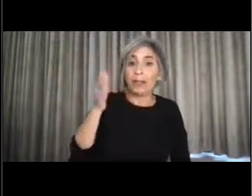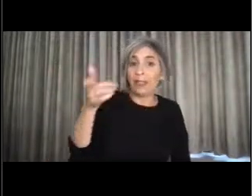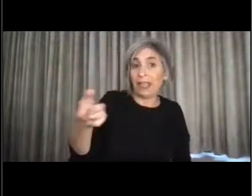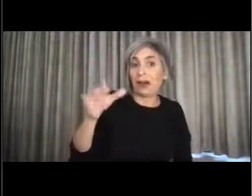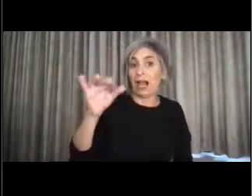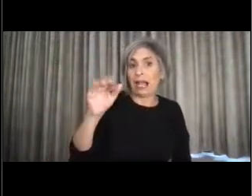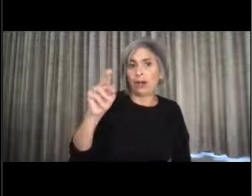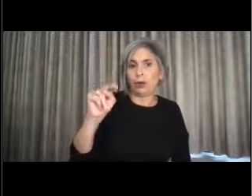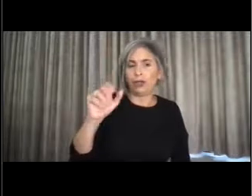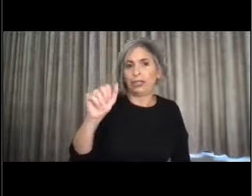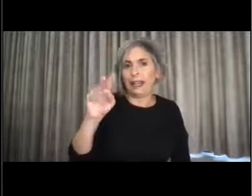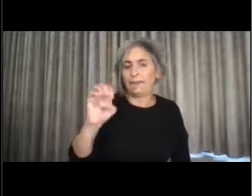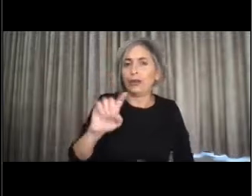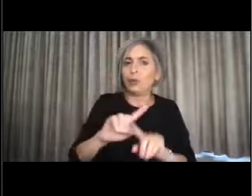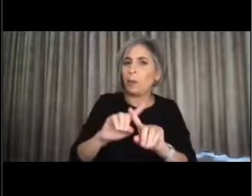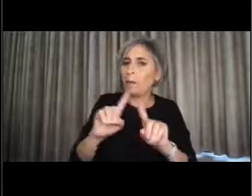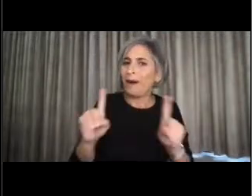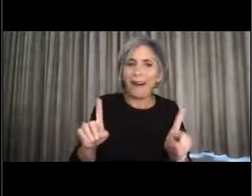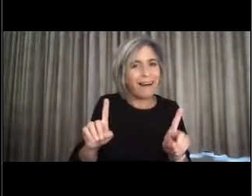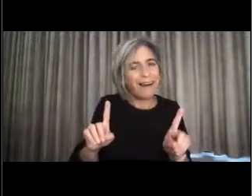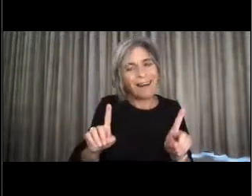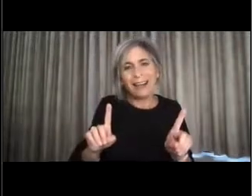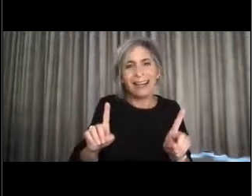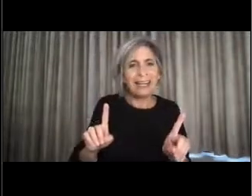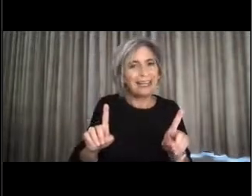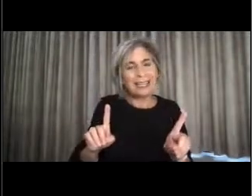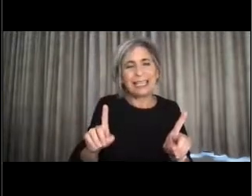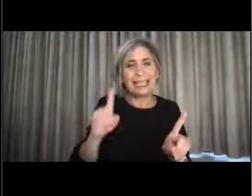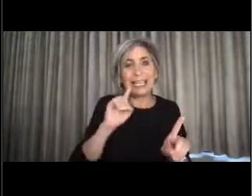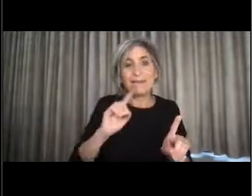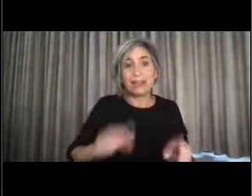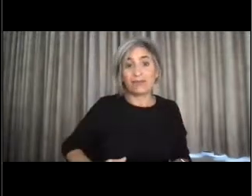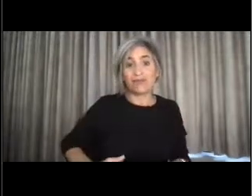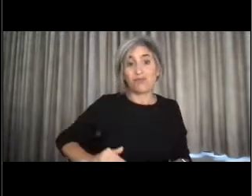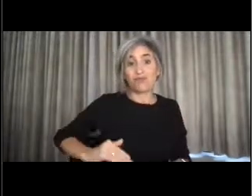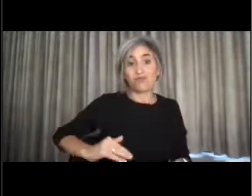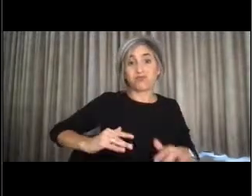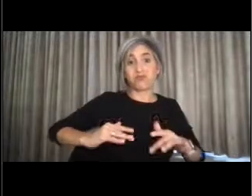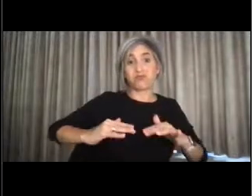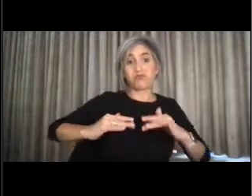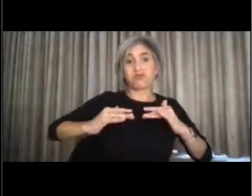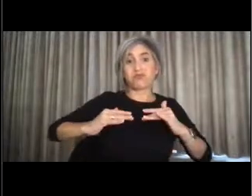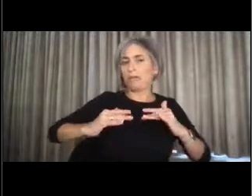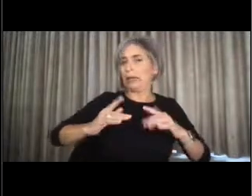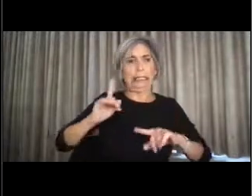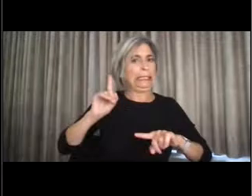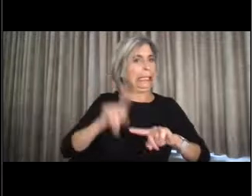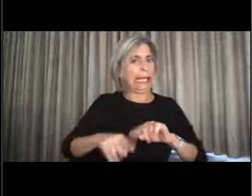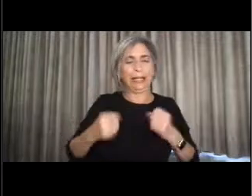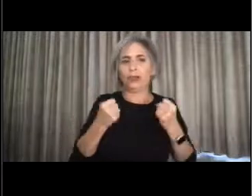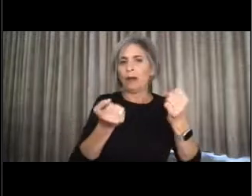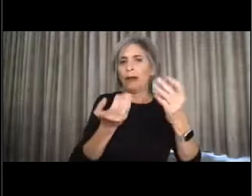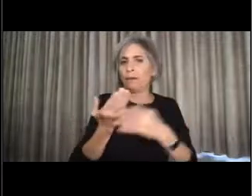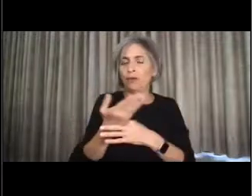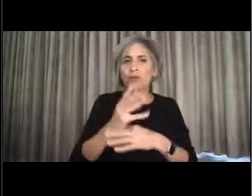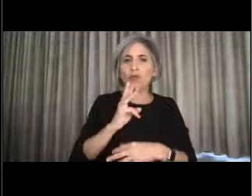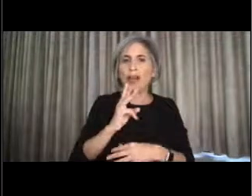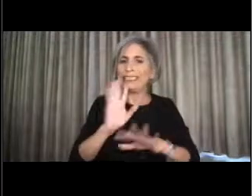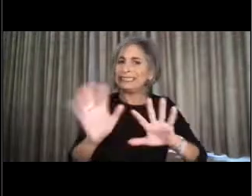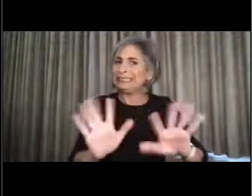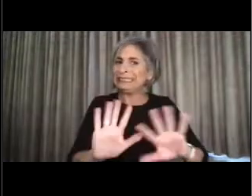but again, they're going to be off if wind gets a certain height as well. So we don't want you to drive through water. Even a small amount of